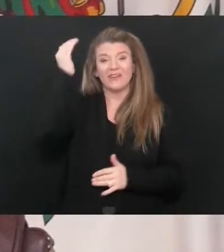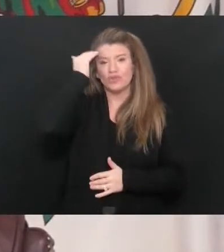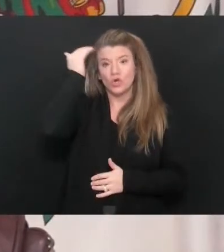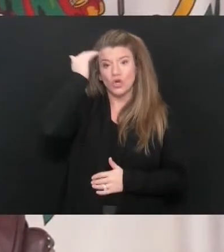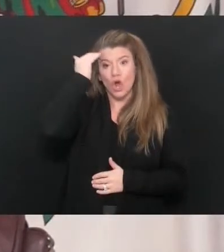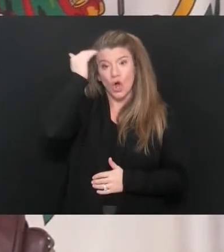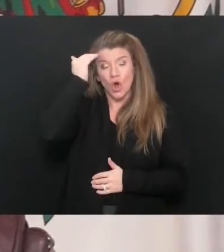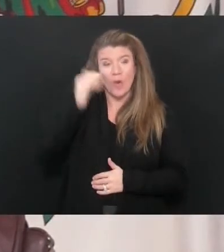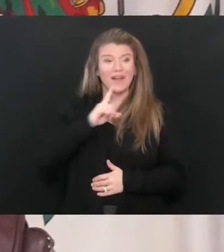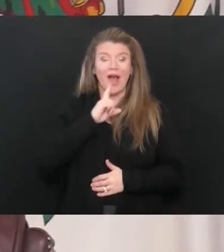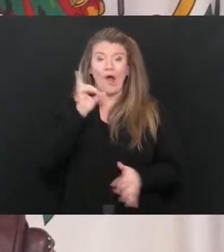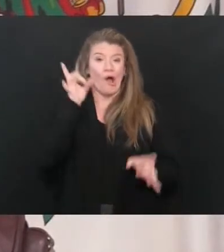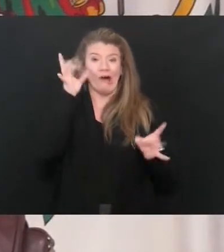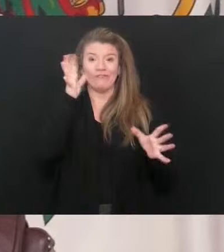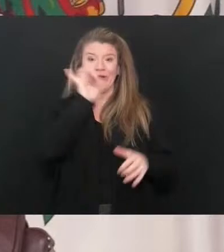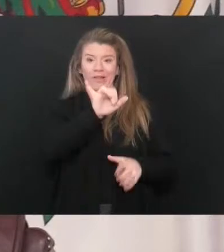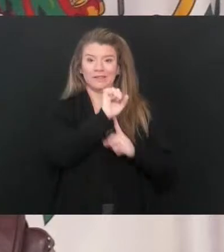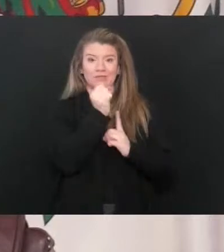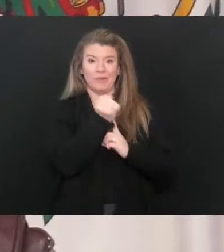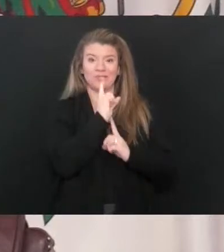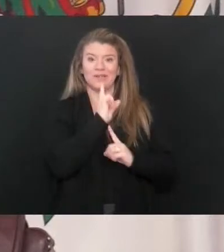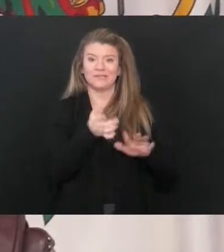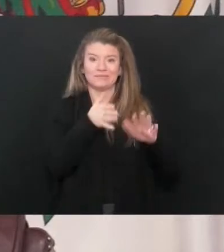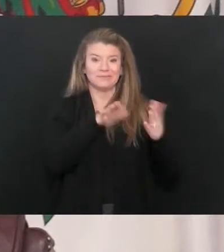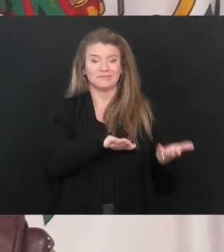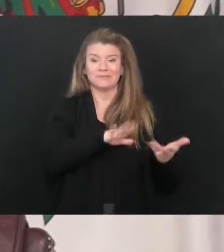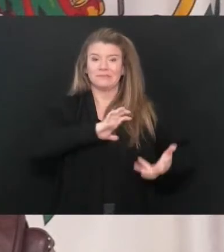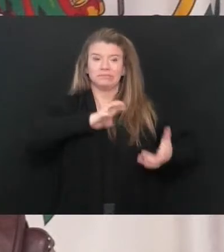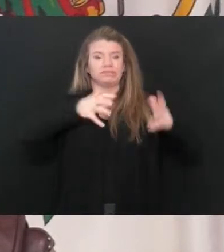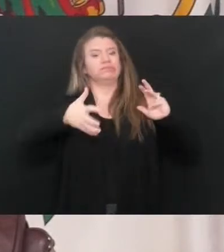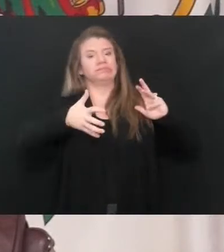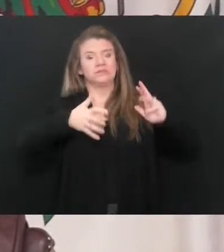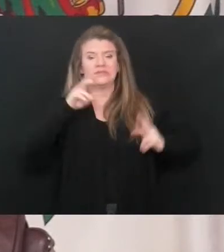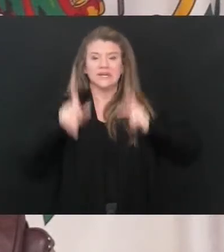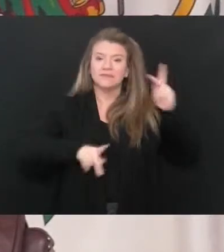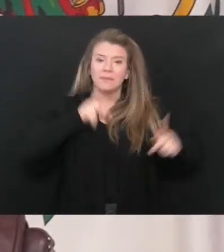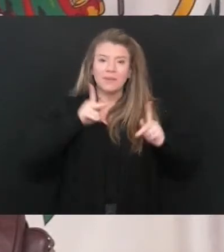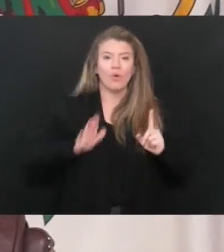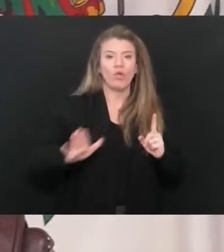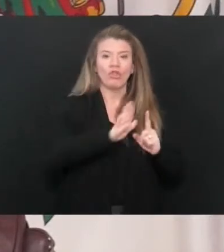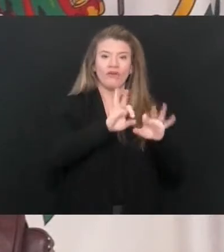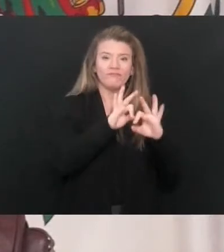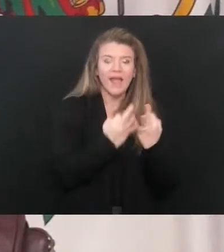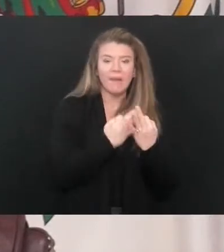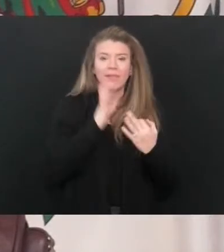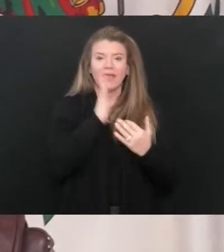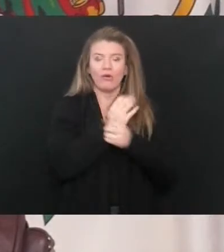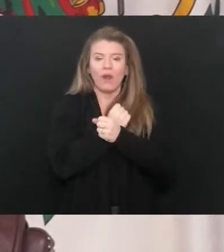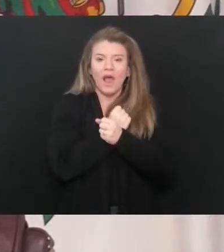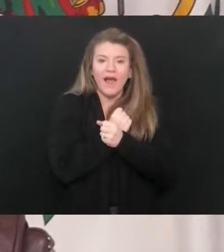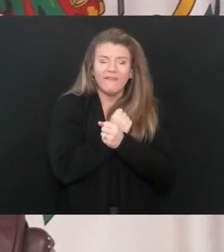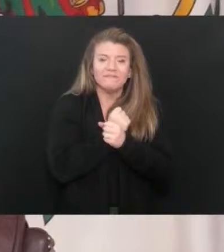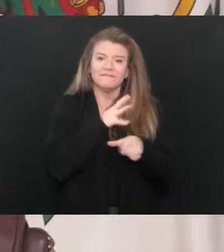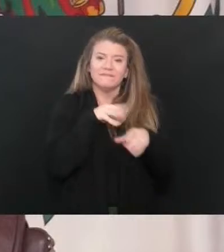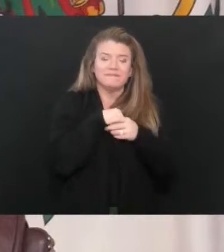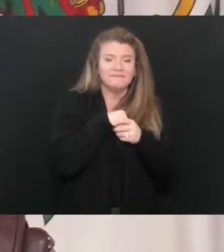how devastating that is to all of these people, all of these families, all their loved ones, and